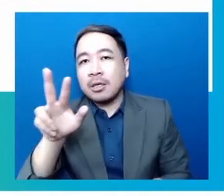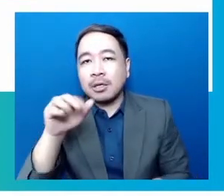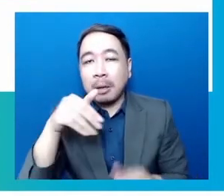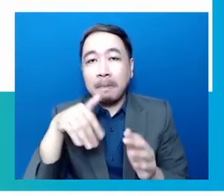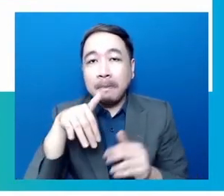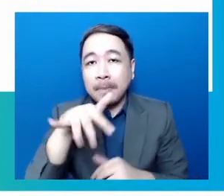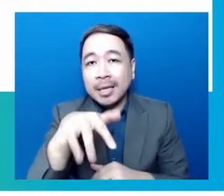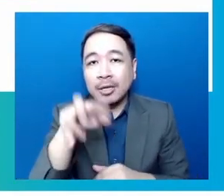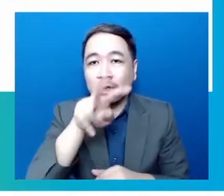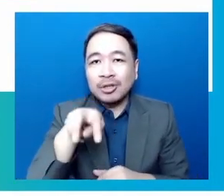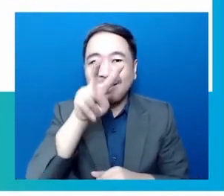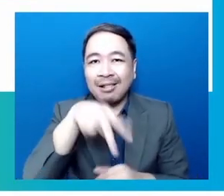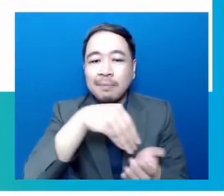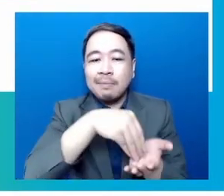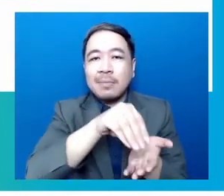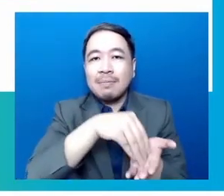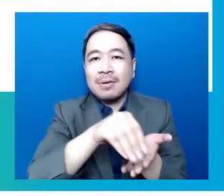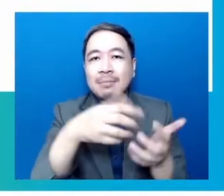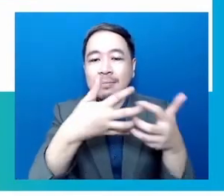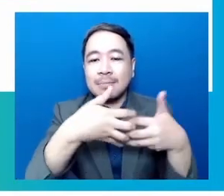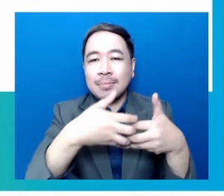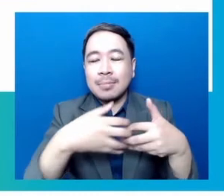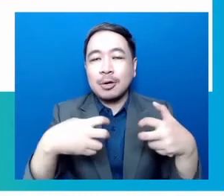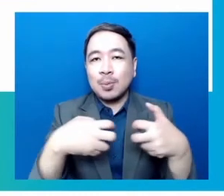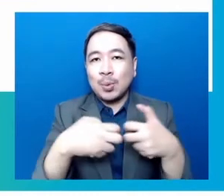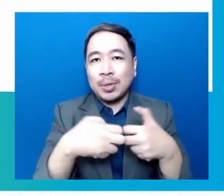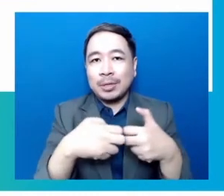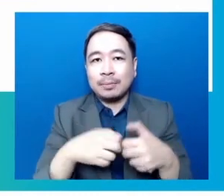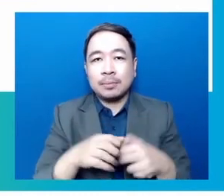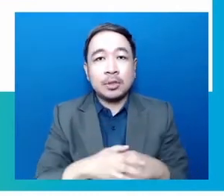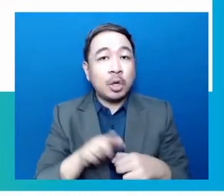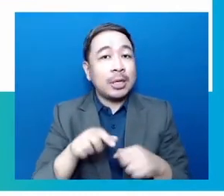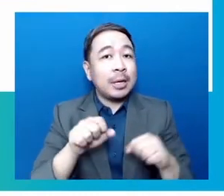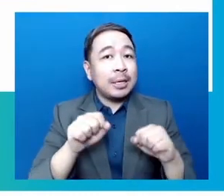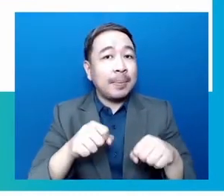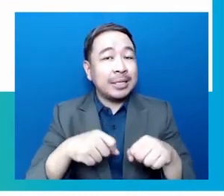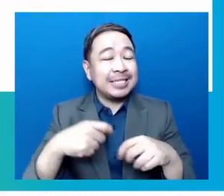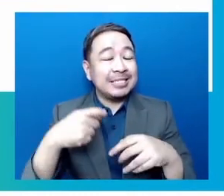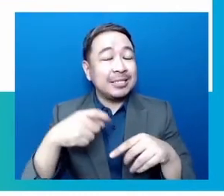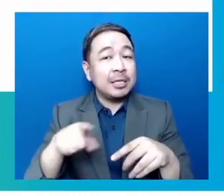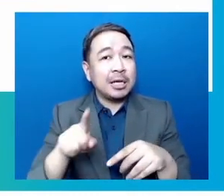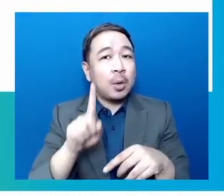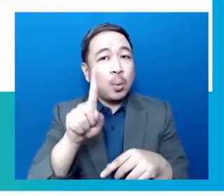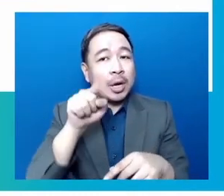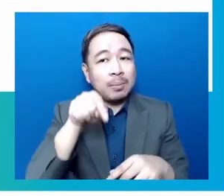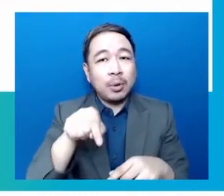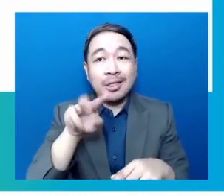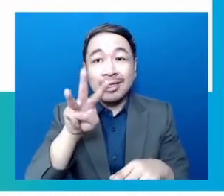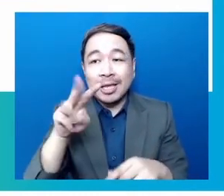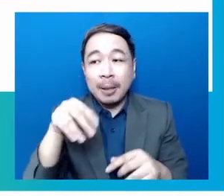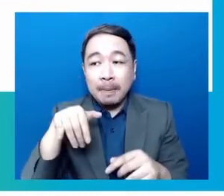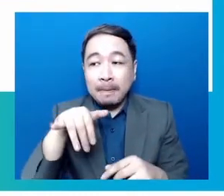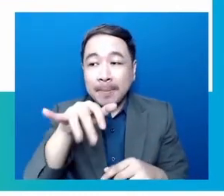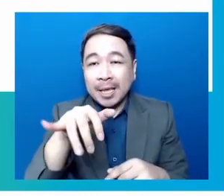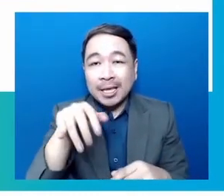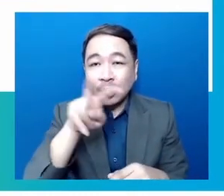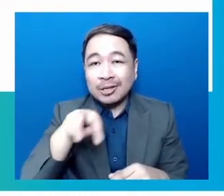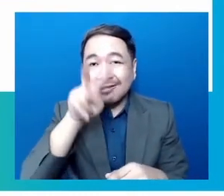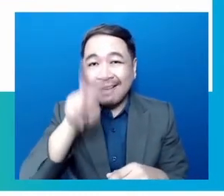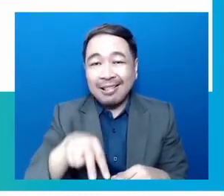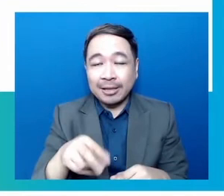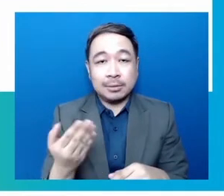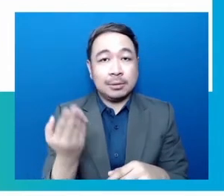plants. The capacity charge reached $1.3 billion in 2020, which will